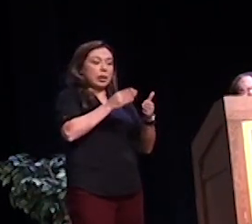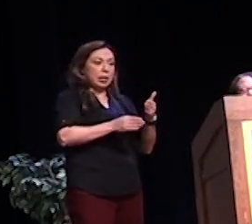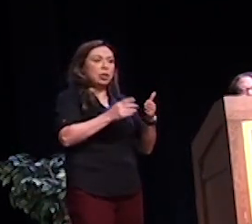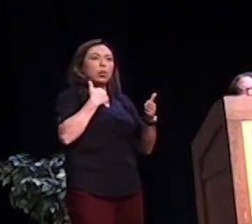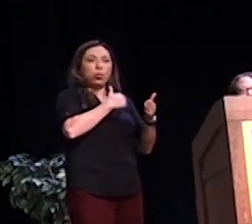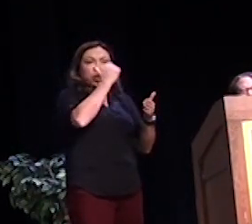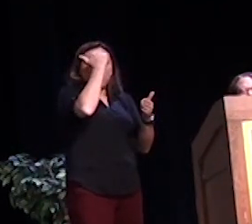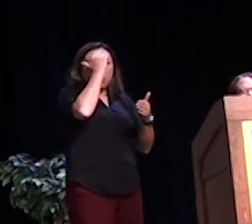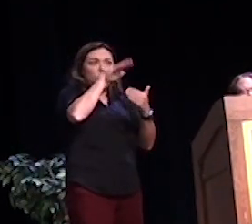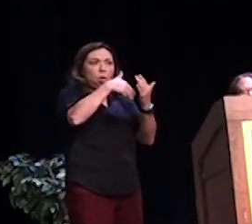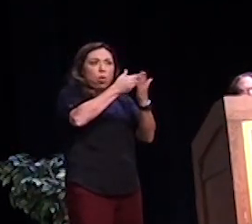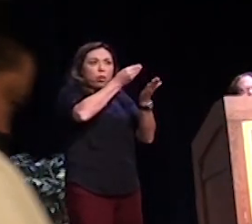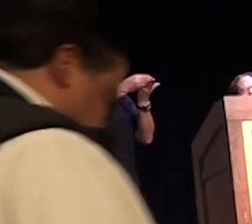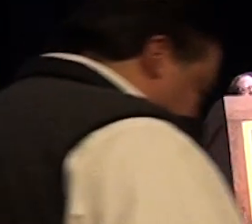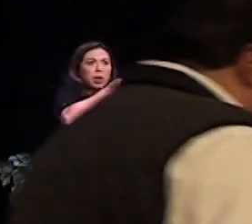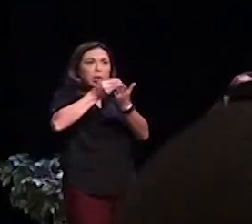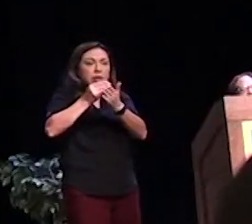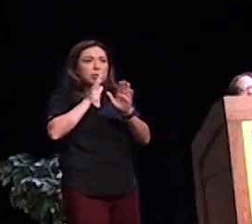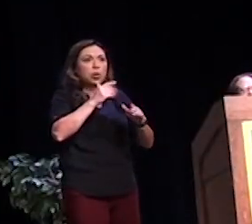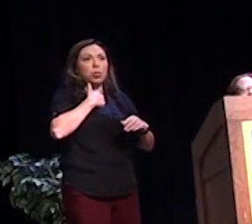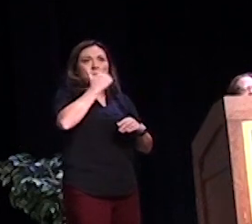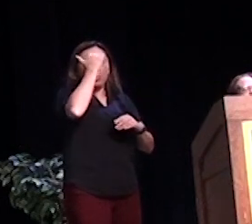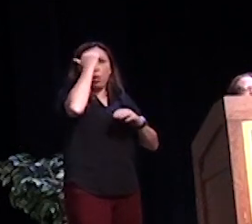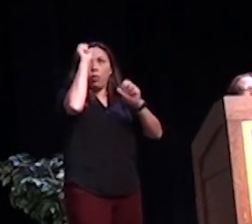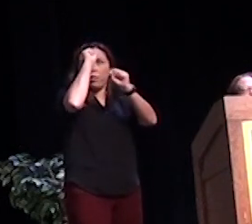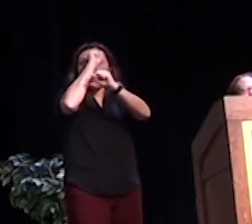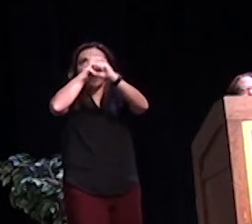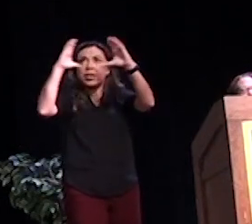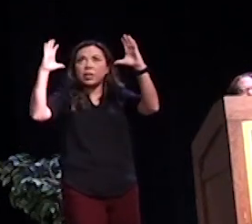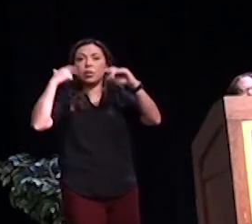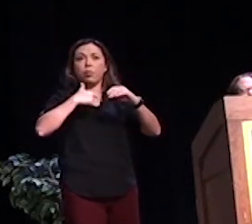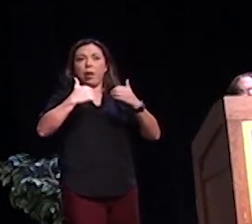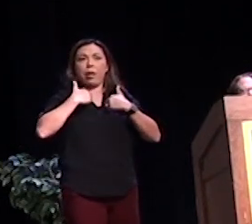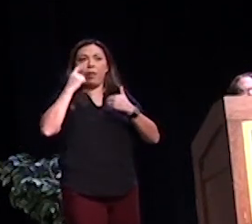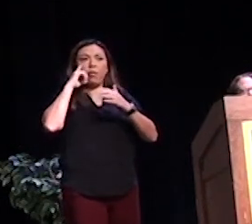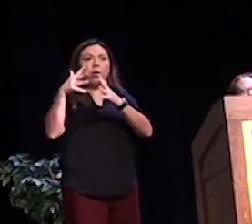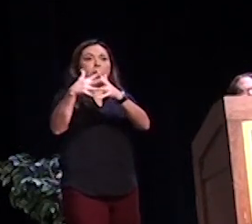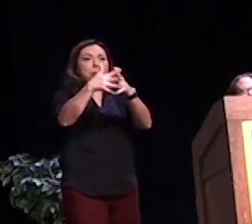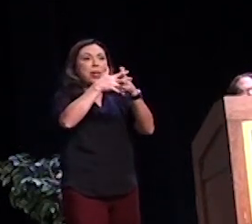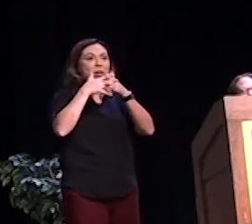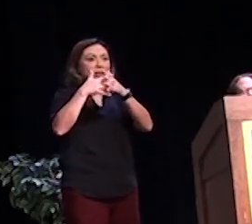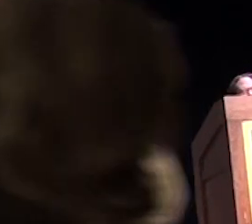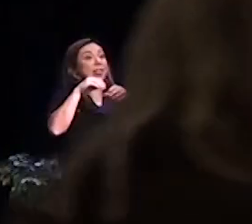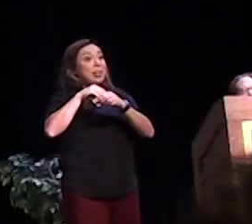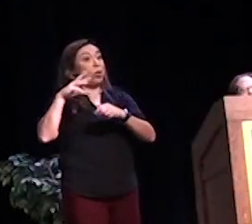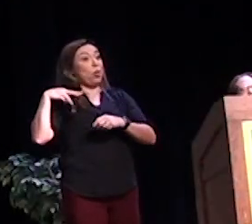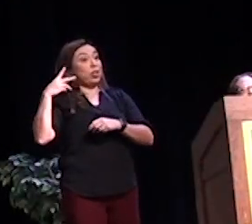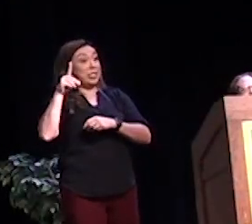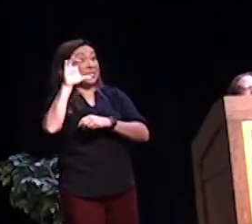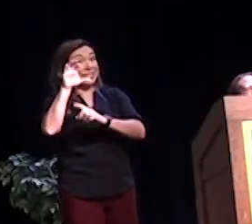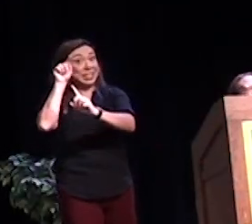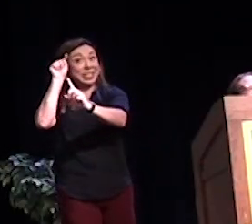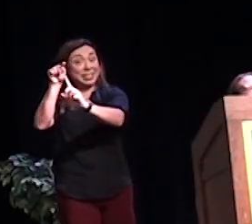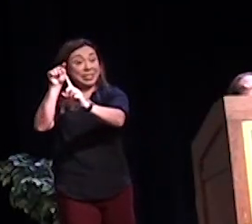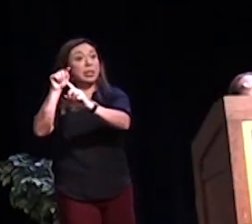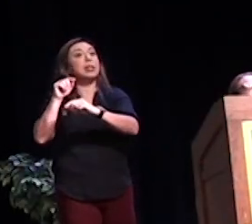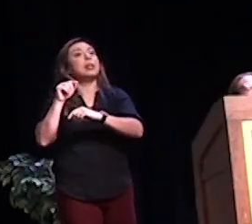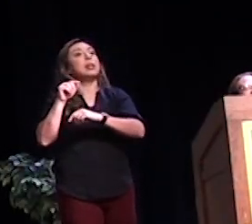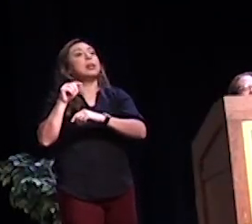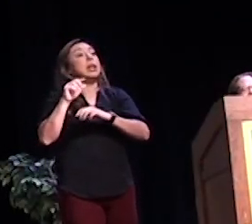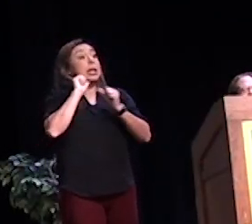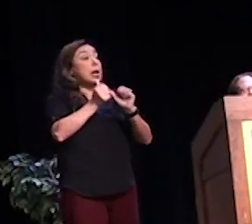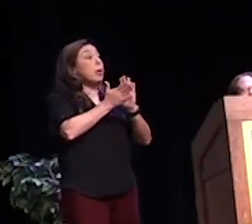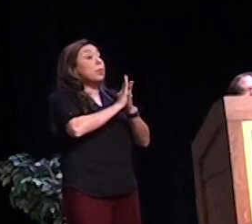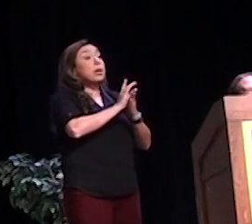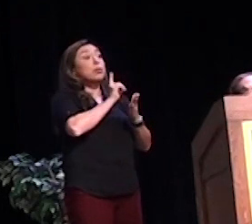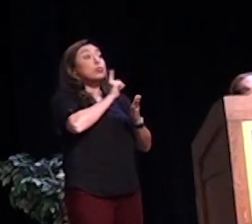quality response, we know the vision that we have for America in Washington, D.C. can only come true when you